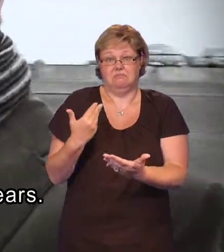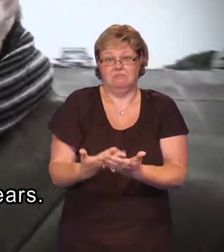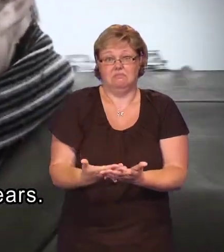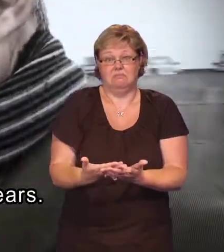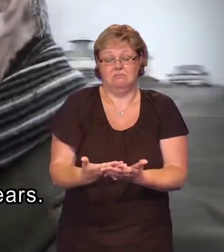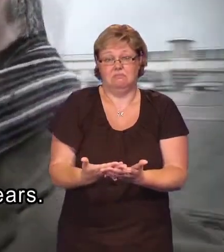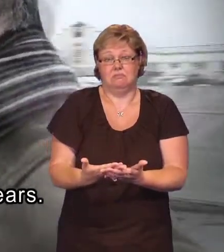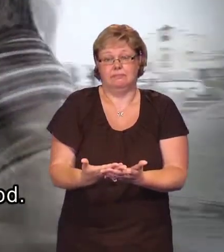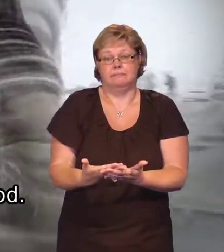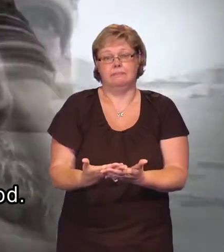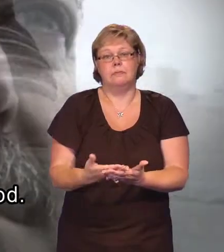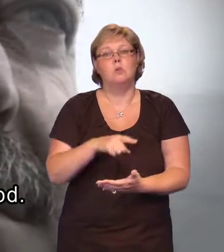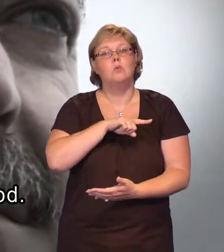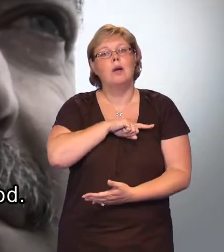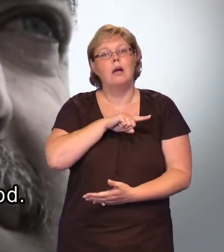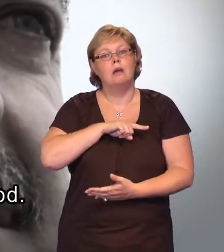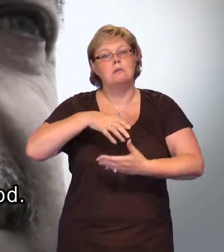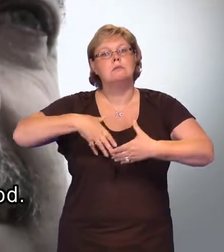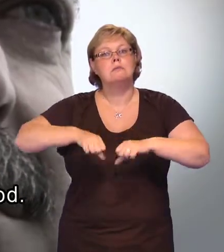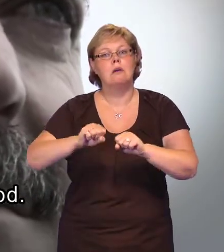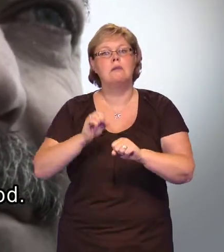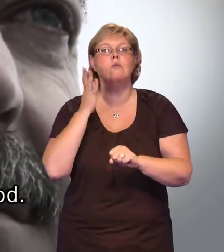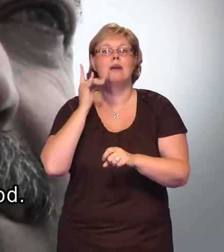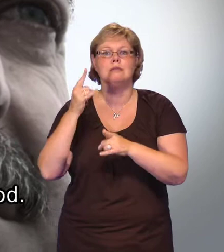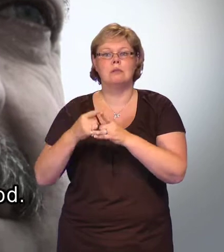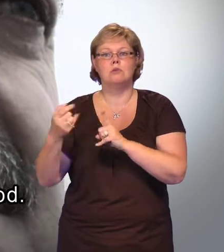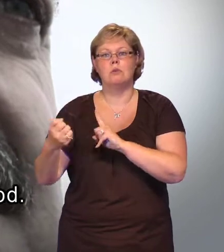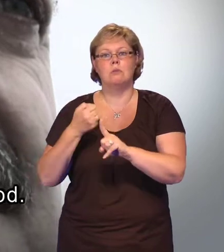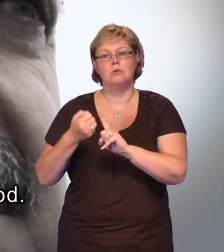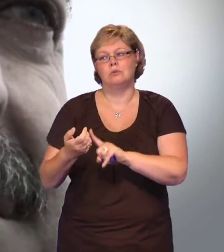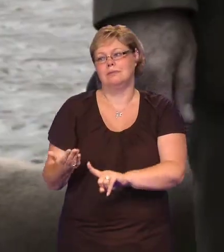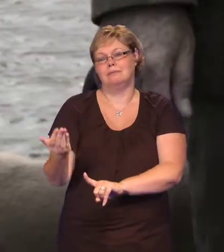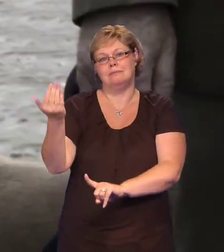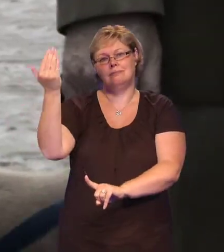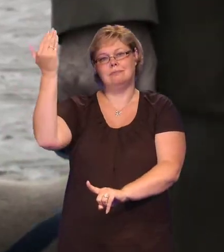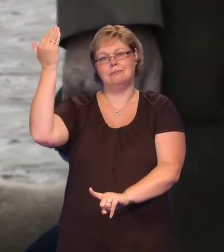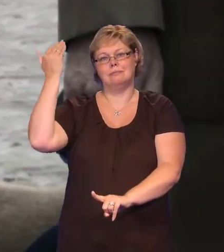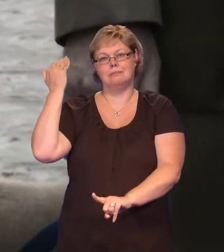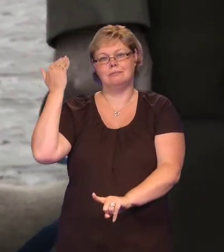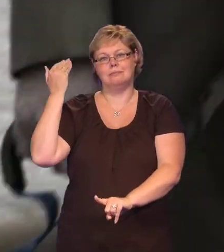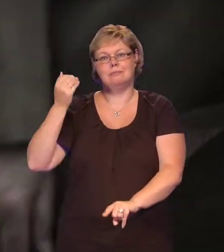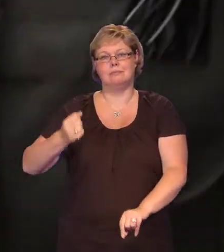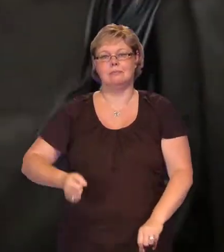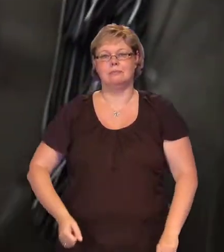years, all because of the abuse I had experienced in my childhood.